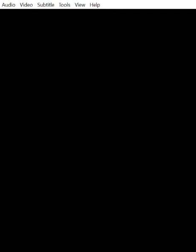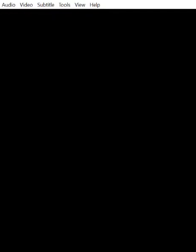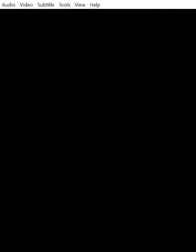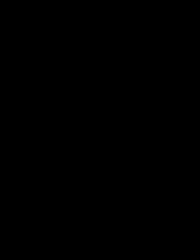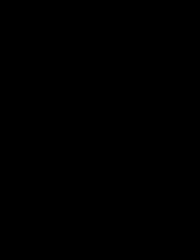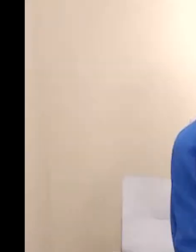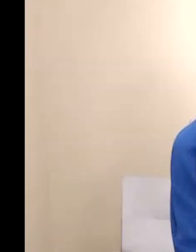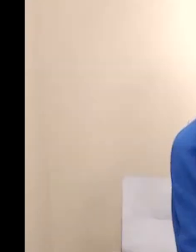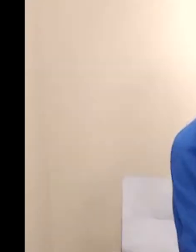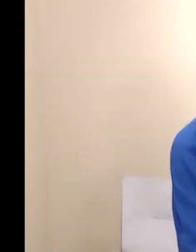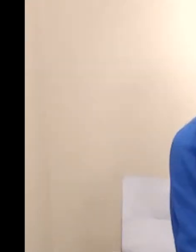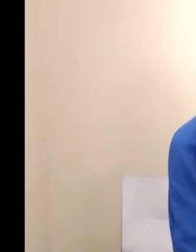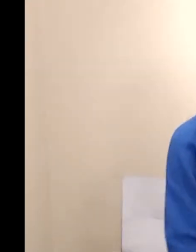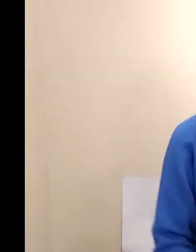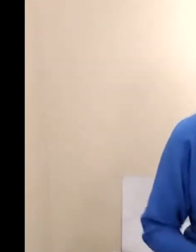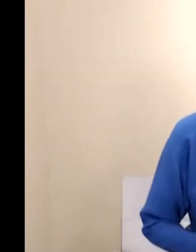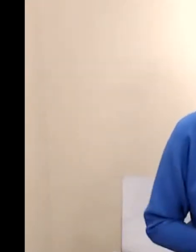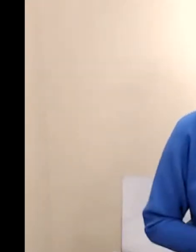great